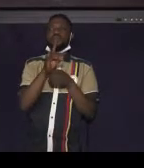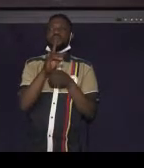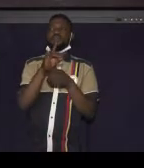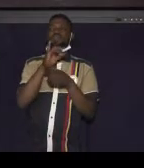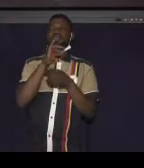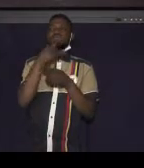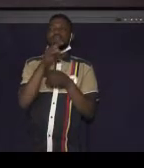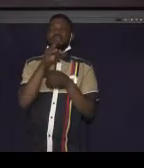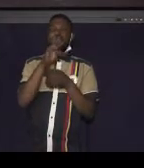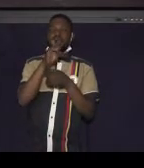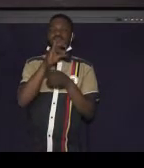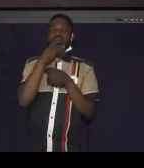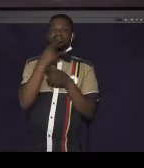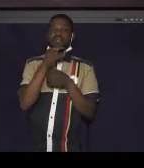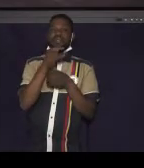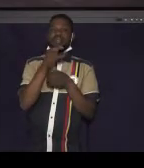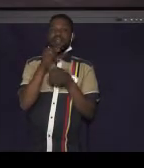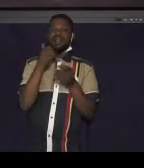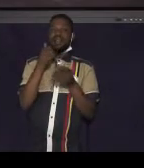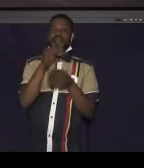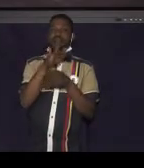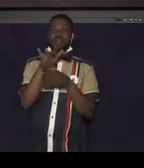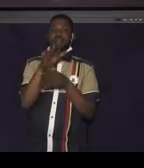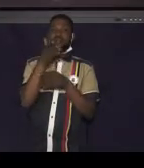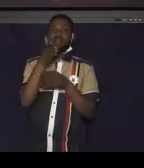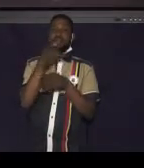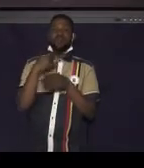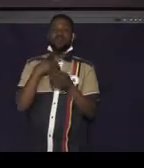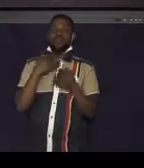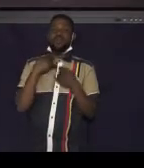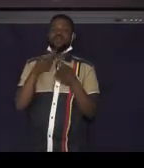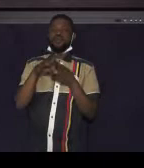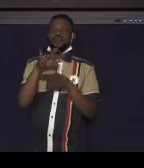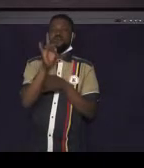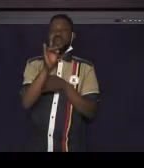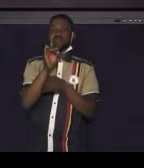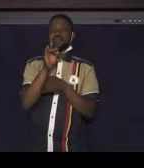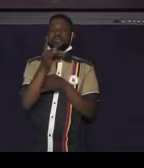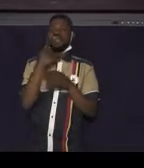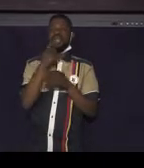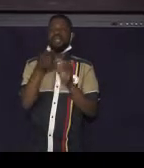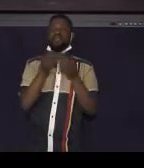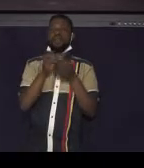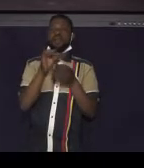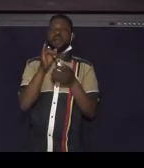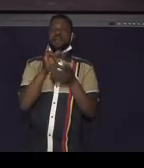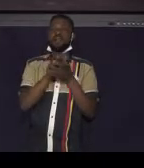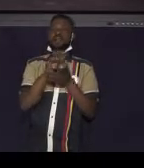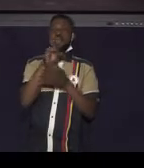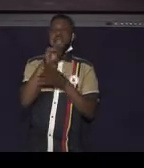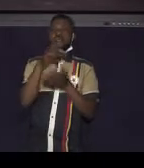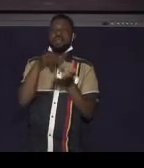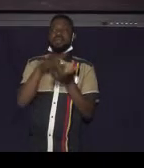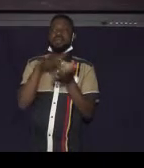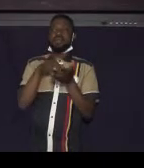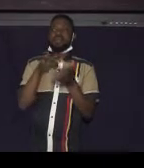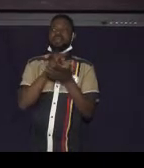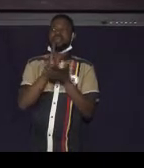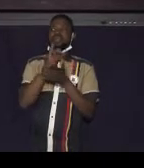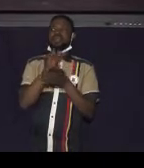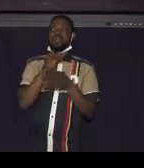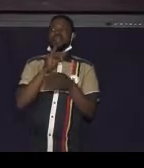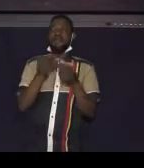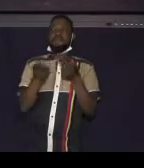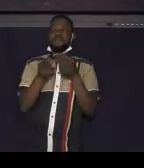letter there. So we have to find a number that x represents such that this equation will be true. And that's like saying